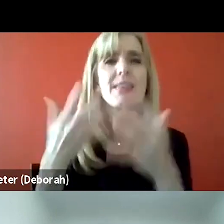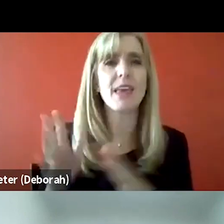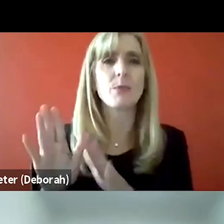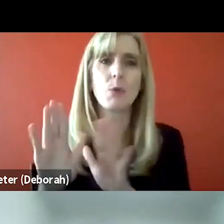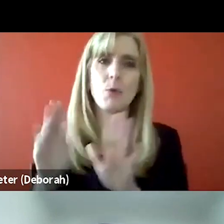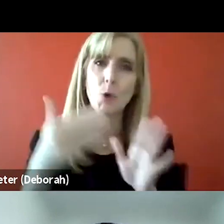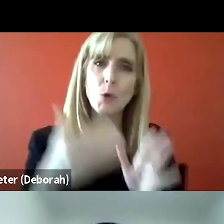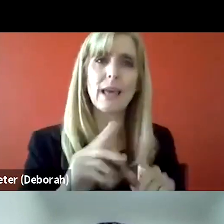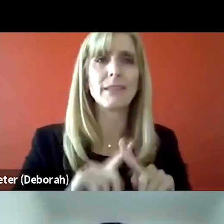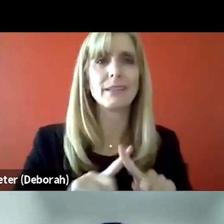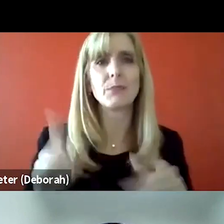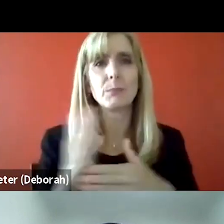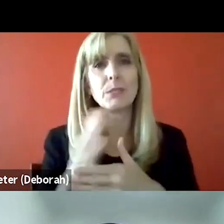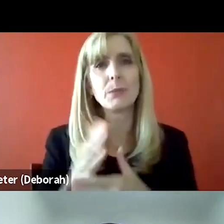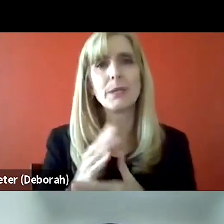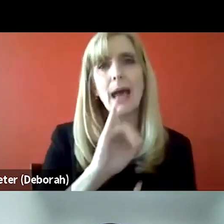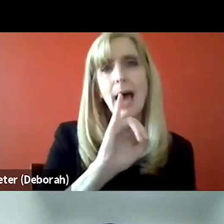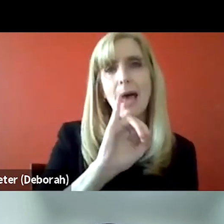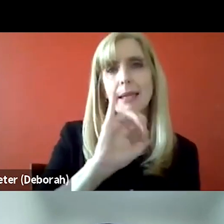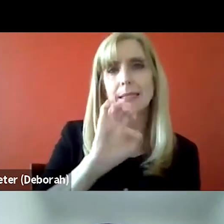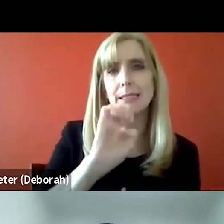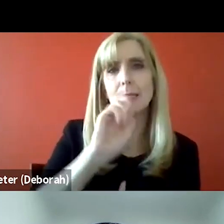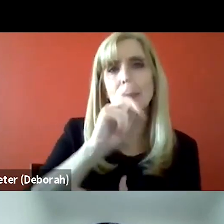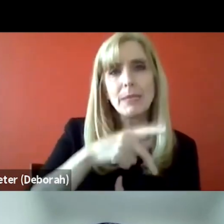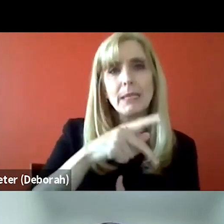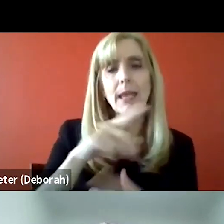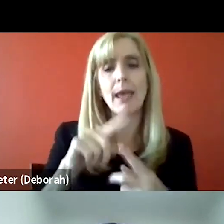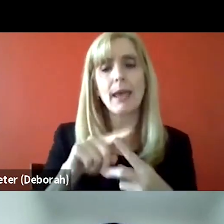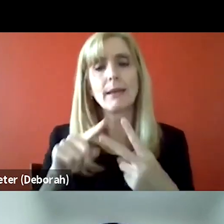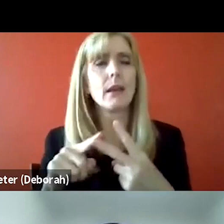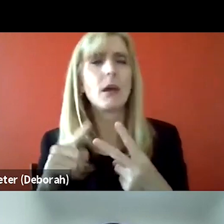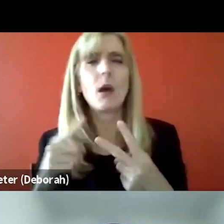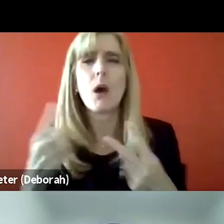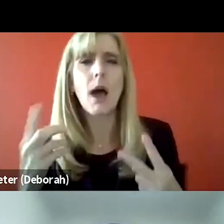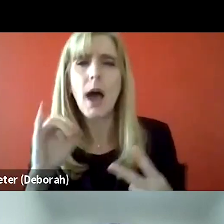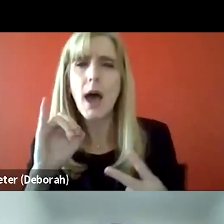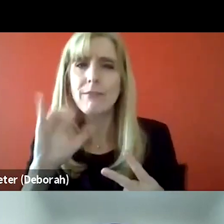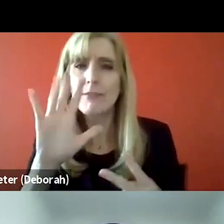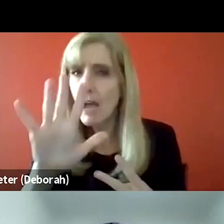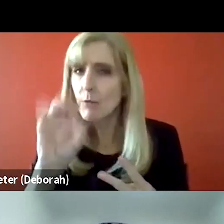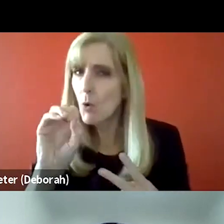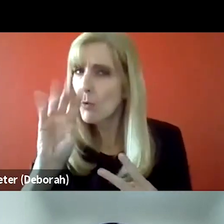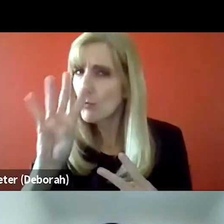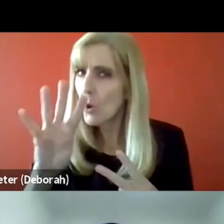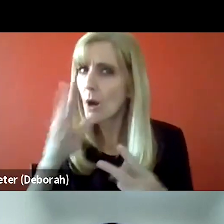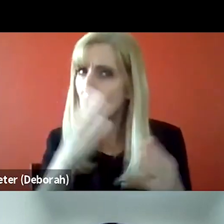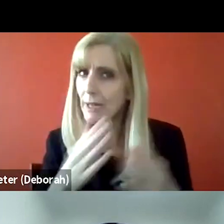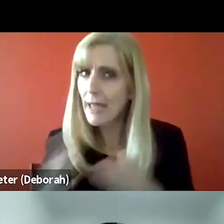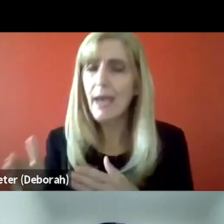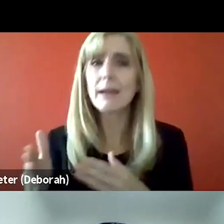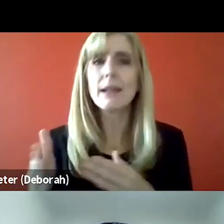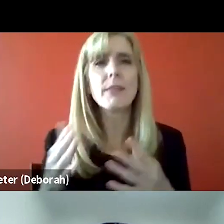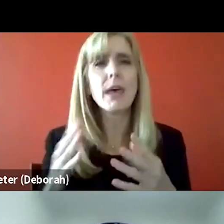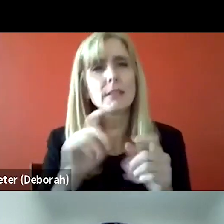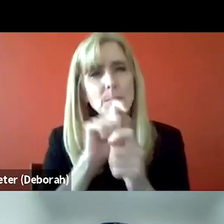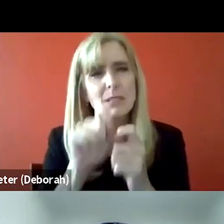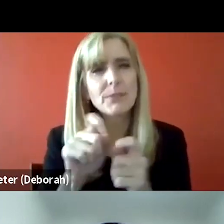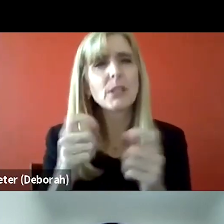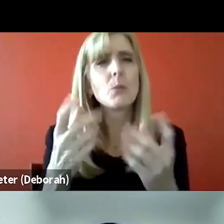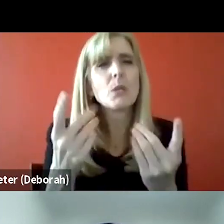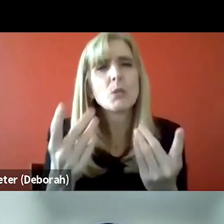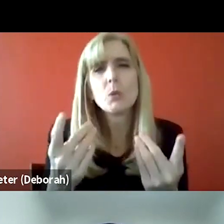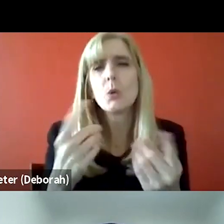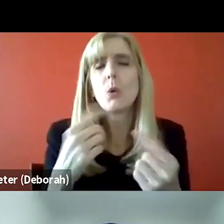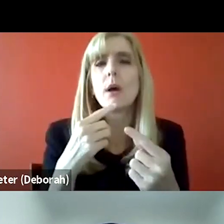between like an IEP and a 504 plan, and then some strategies to be more inclusive or to provide accommodations when there isn't